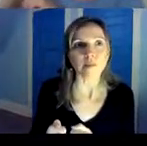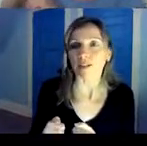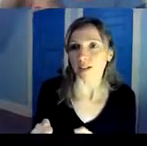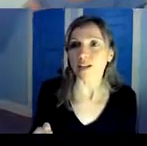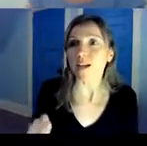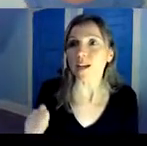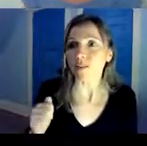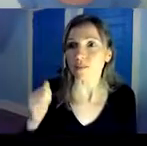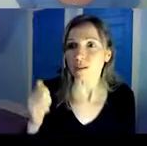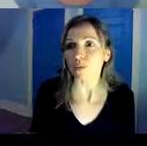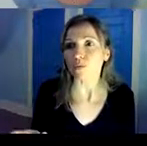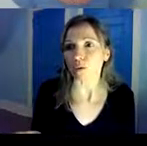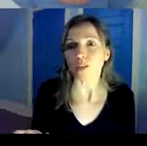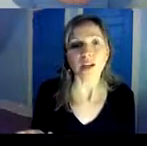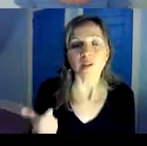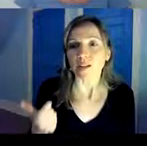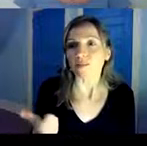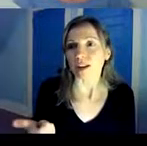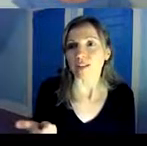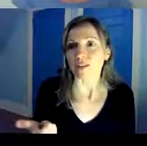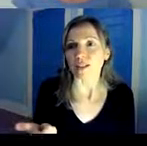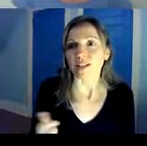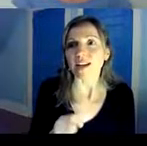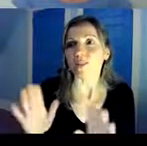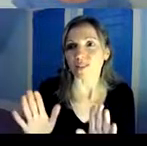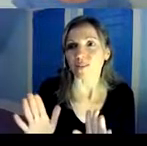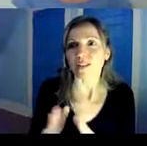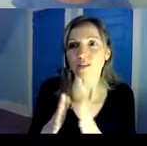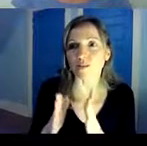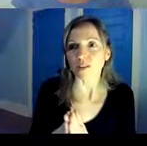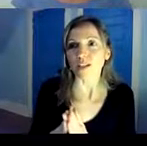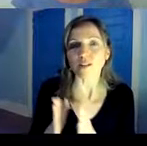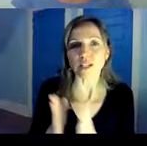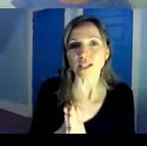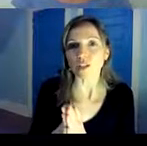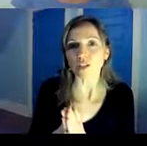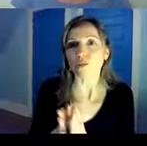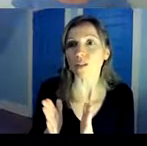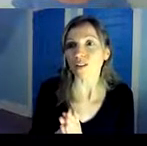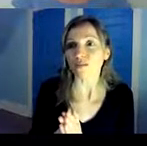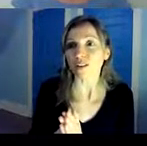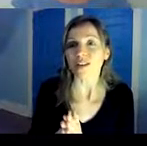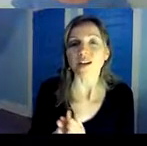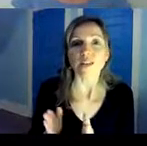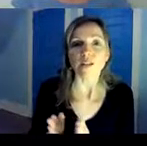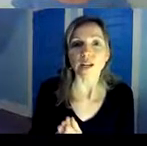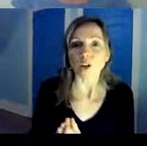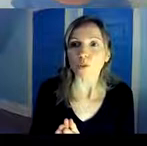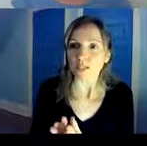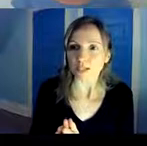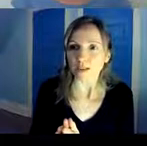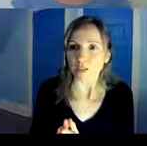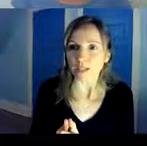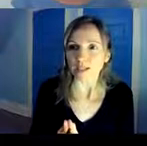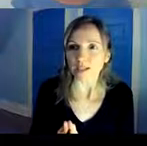am a Luddite. I have a very old phone, but even I can do this. Anyone can do this. They're free, they're easy to use, and they're fun. They're going to help